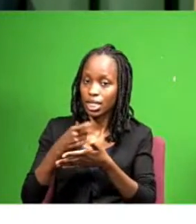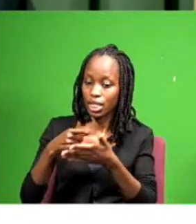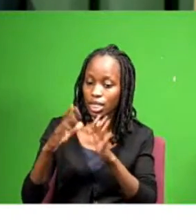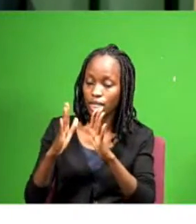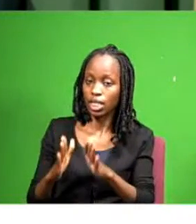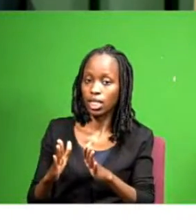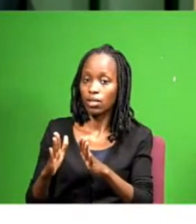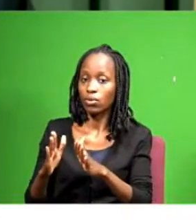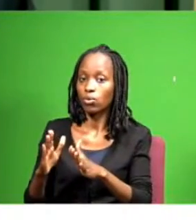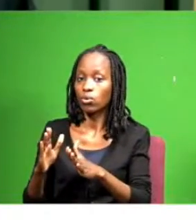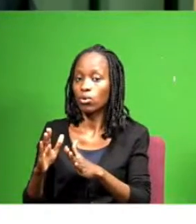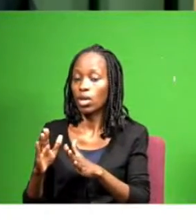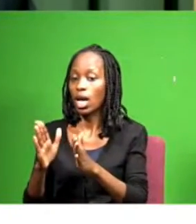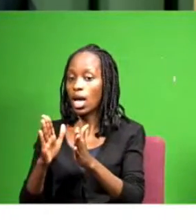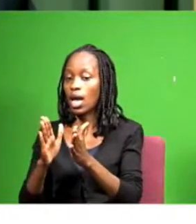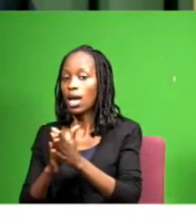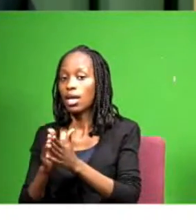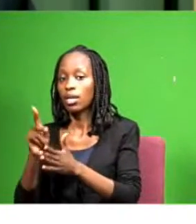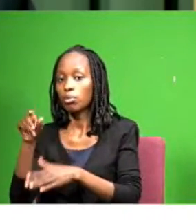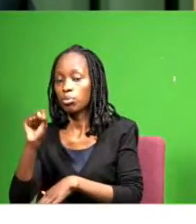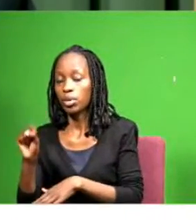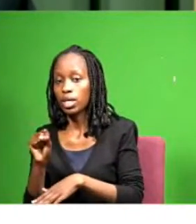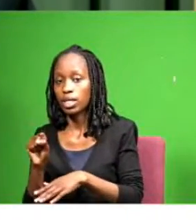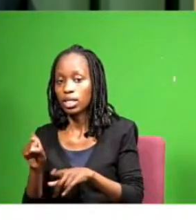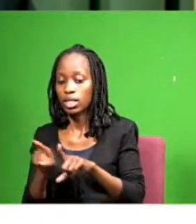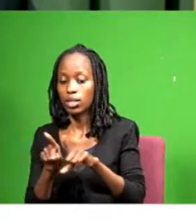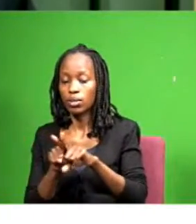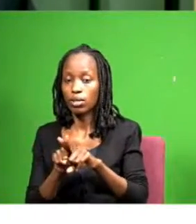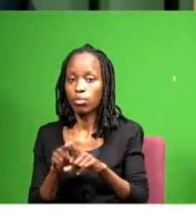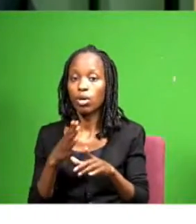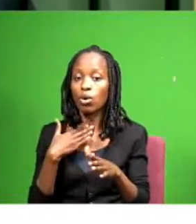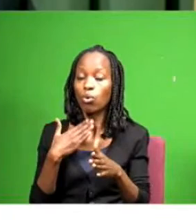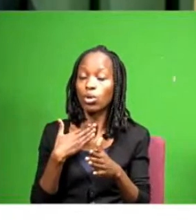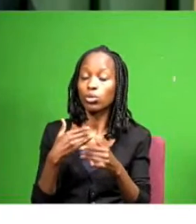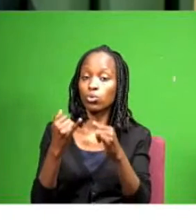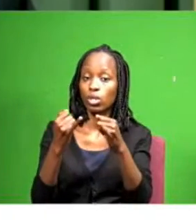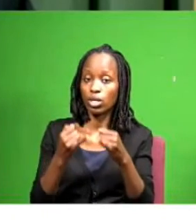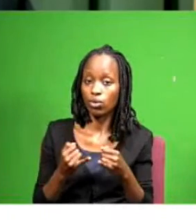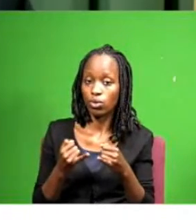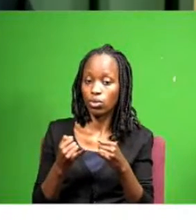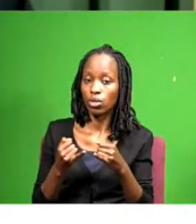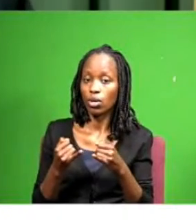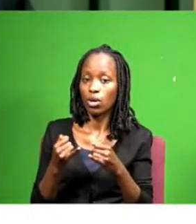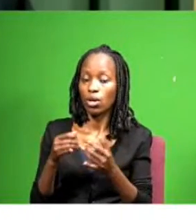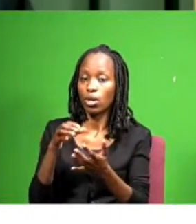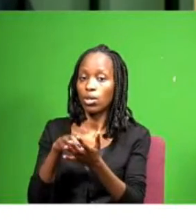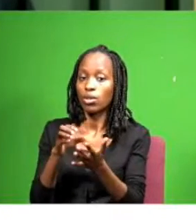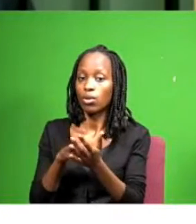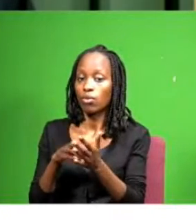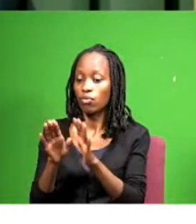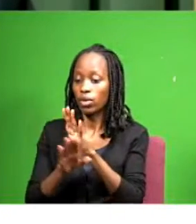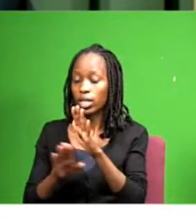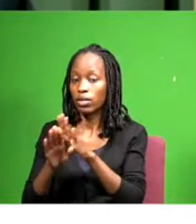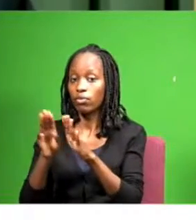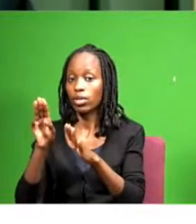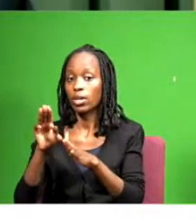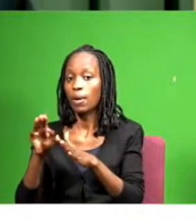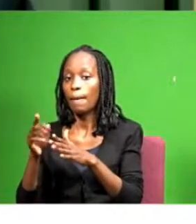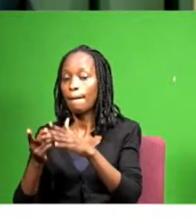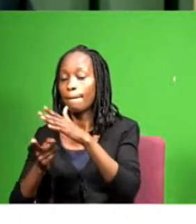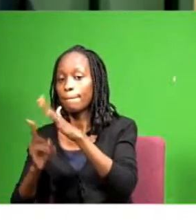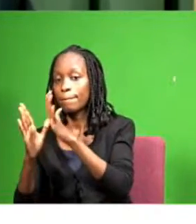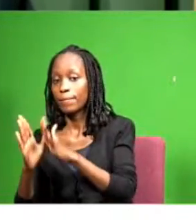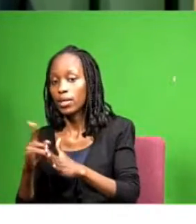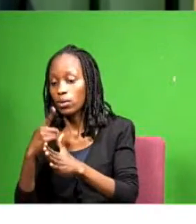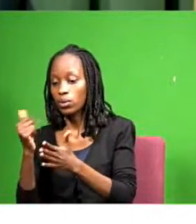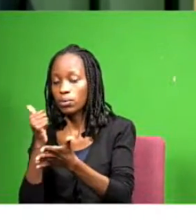Principal Secretaries. Clause 31 proposes to introduce the position of Deputy Ministers whose appointment shall not